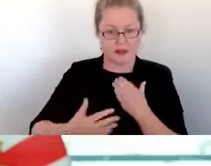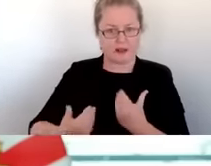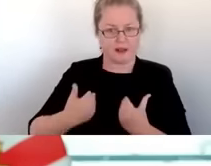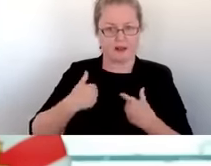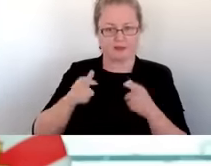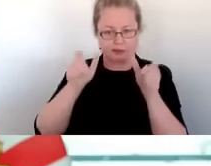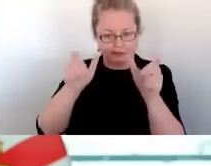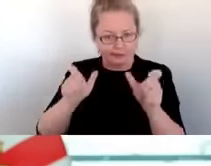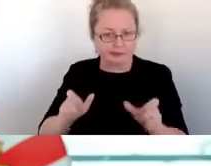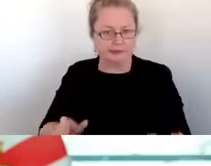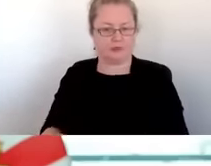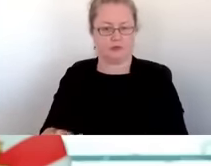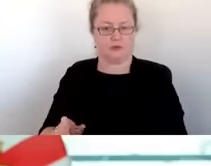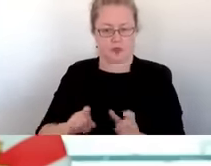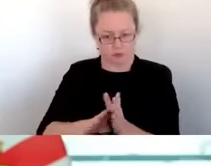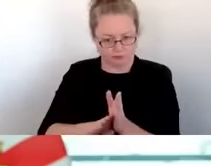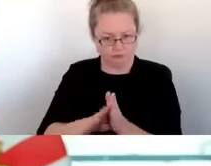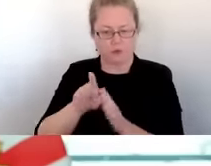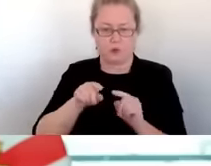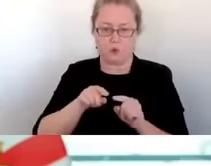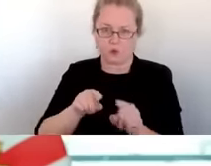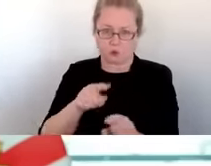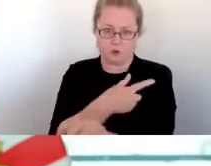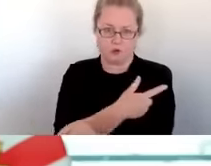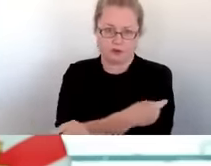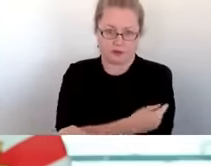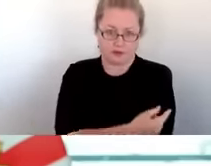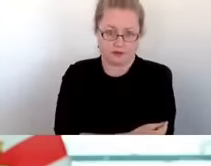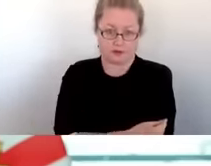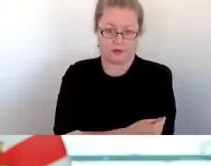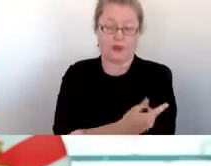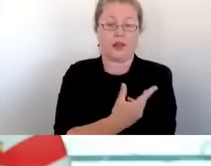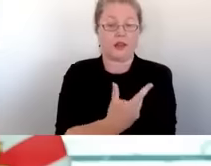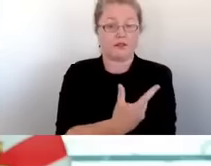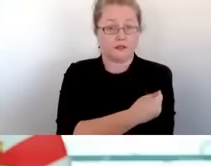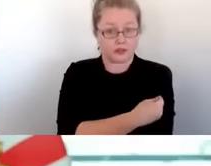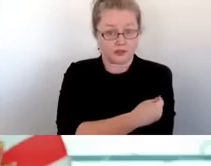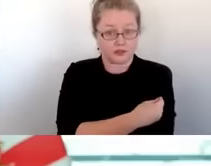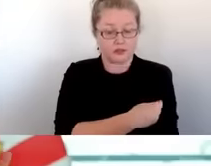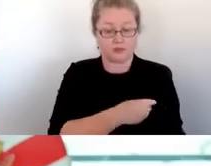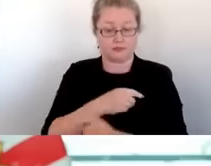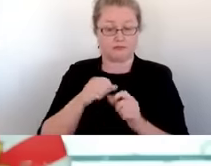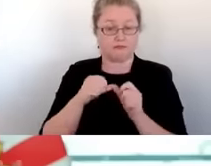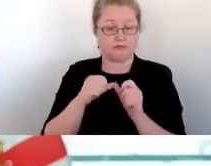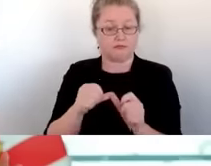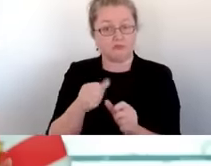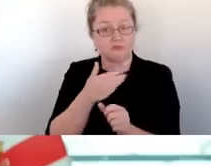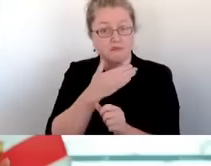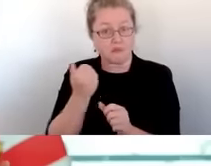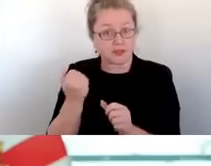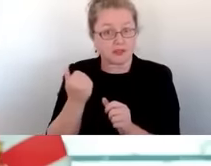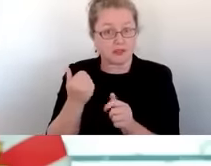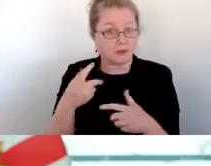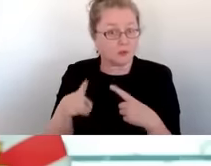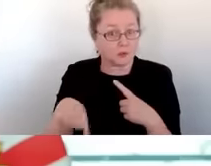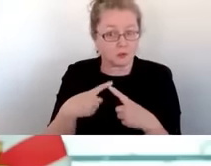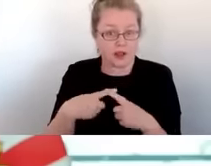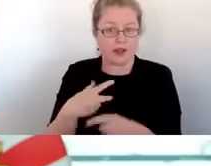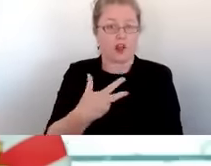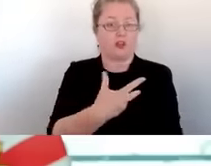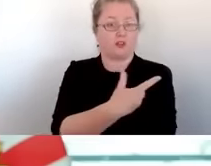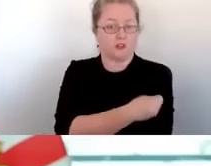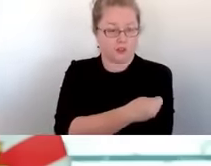most. And there's lots of good reasons for that. We know that the protection lasts best in the first 8 to 12 weeks after